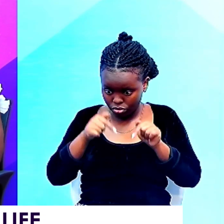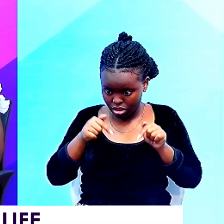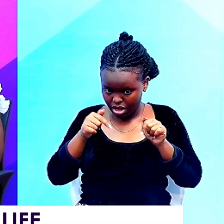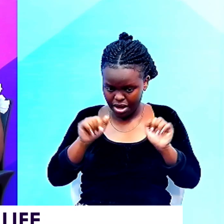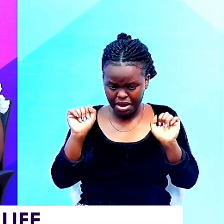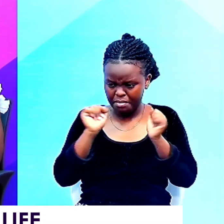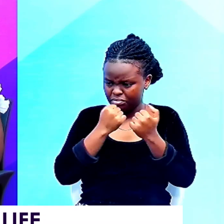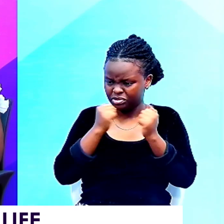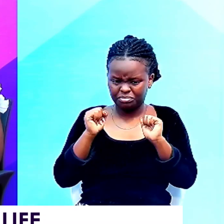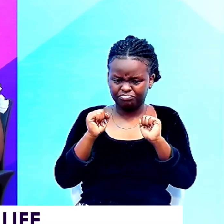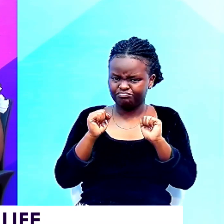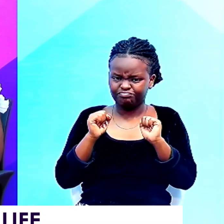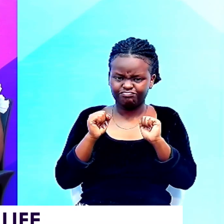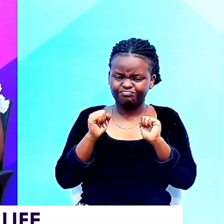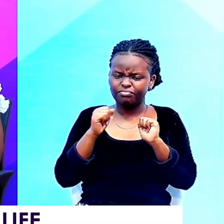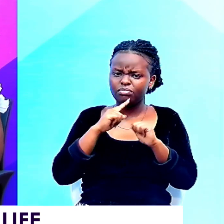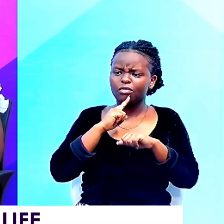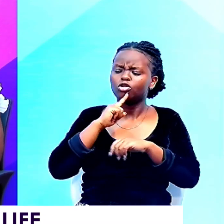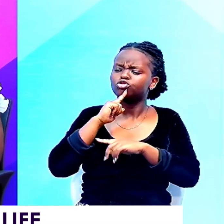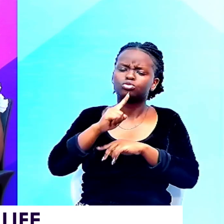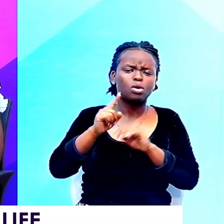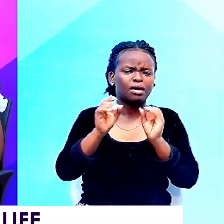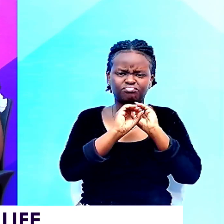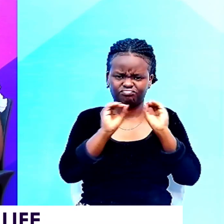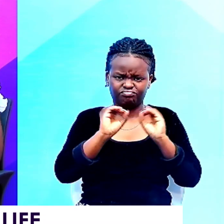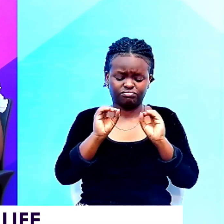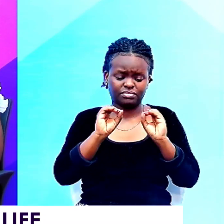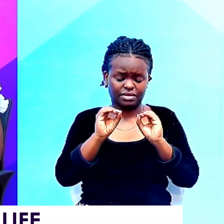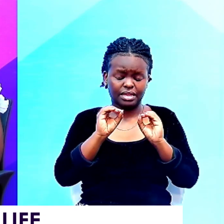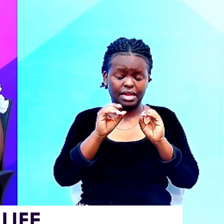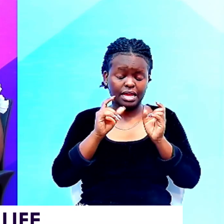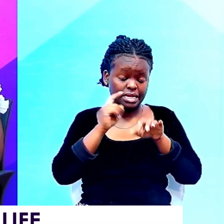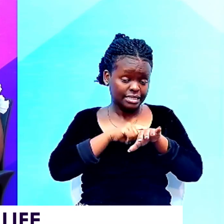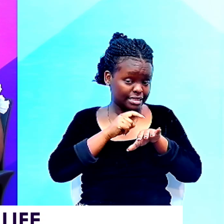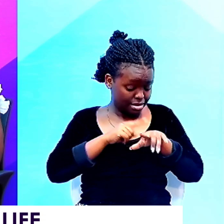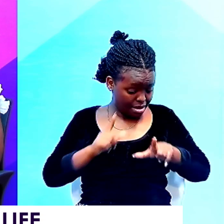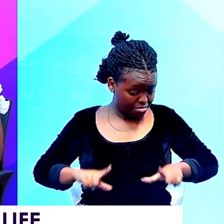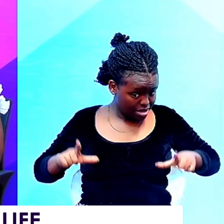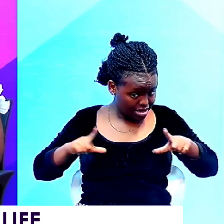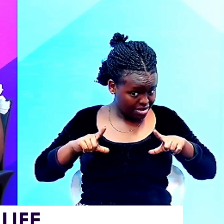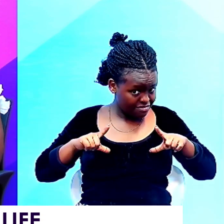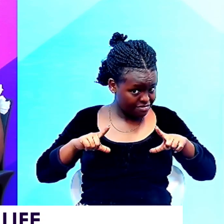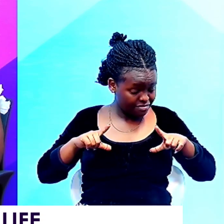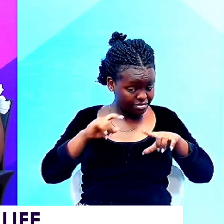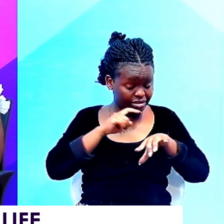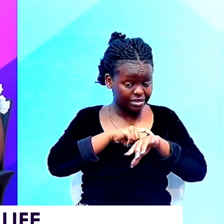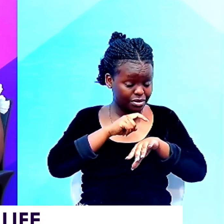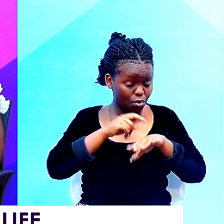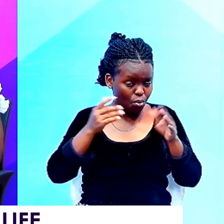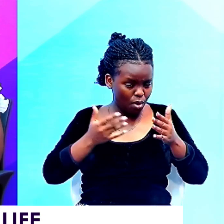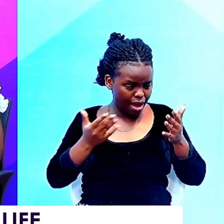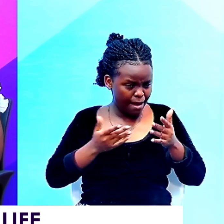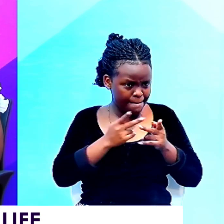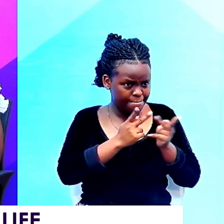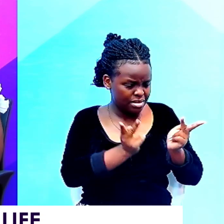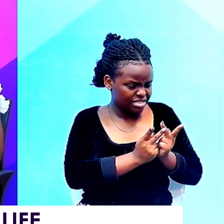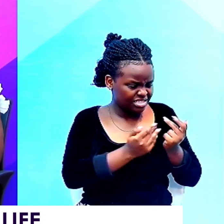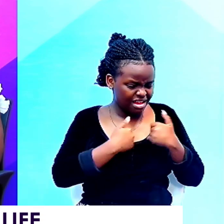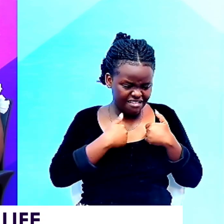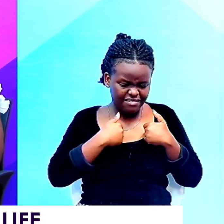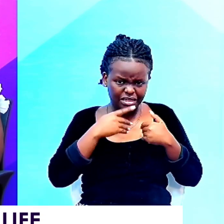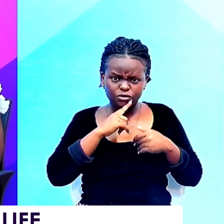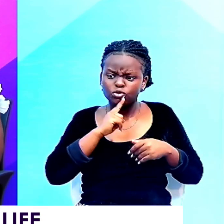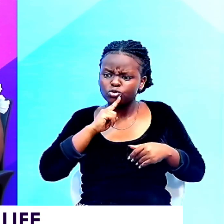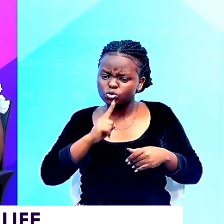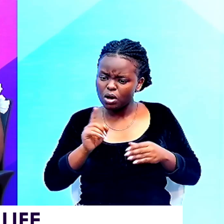they're not certain. And you see, when you're living in an environment where there's a lot of uncertainty, right, I'm telling you, you can never be stable